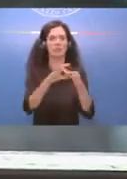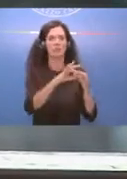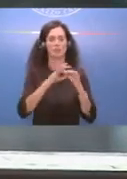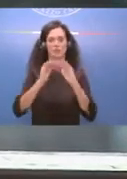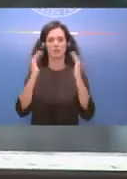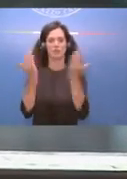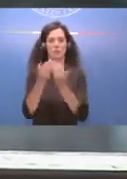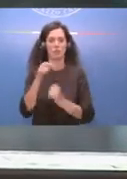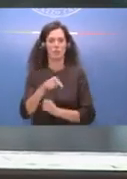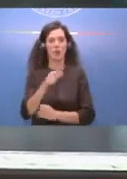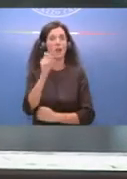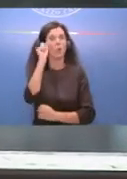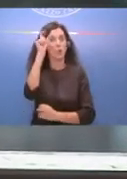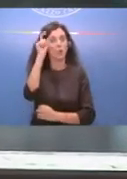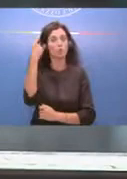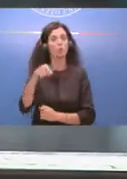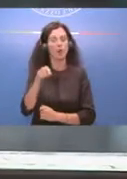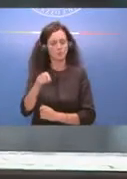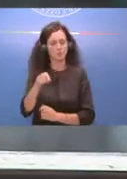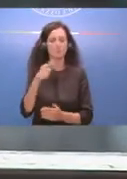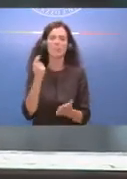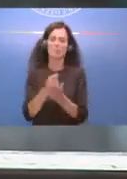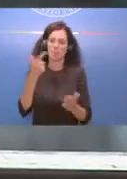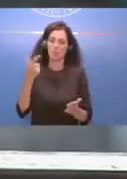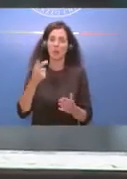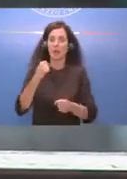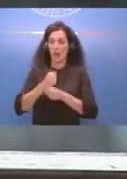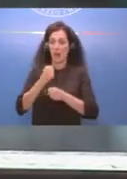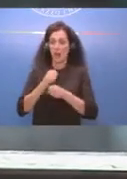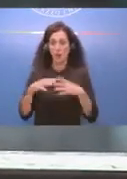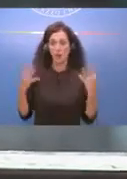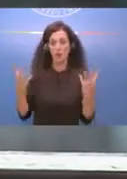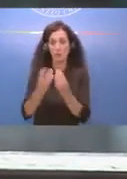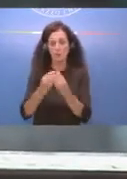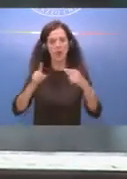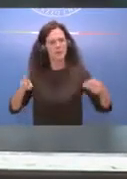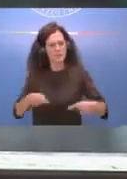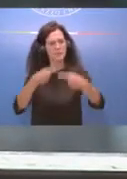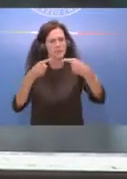world match racing tour